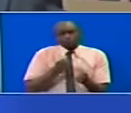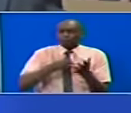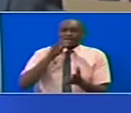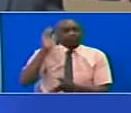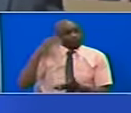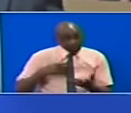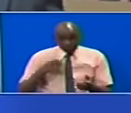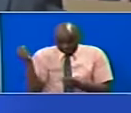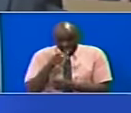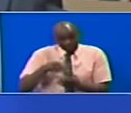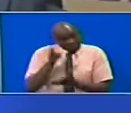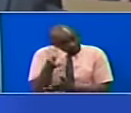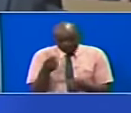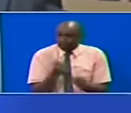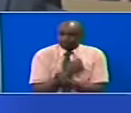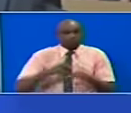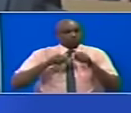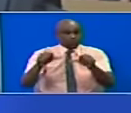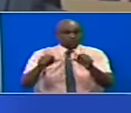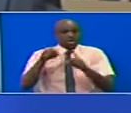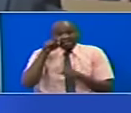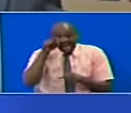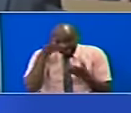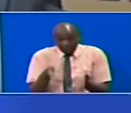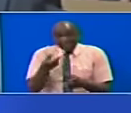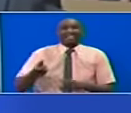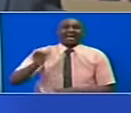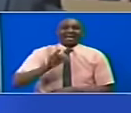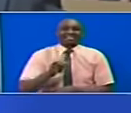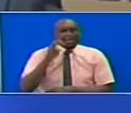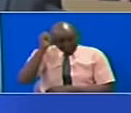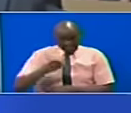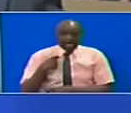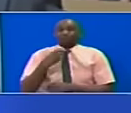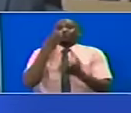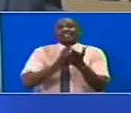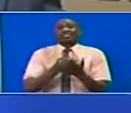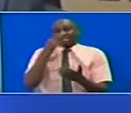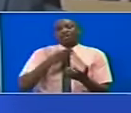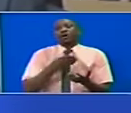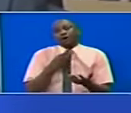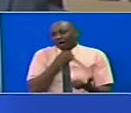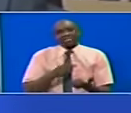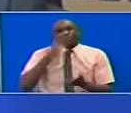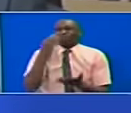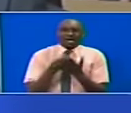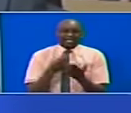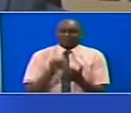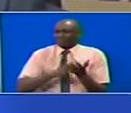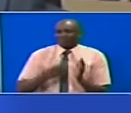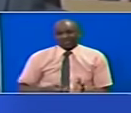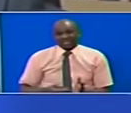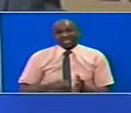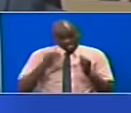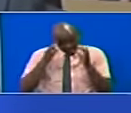salaries that we are paying. So for this to come in and for the MPs to come and suggest that they need more money, this means it will